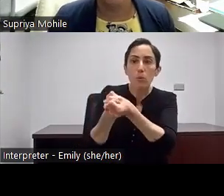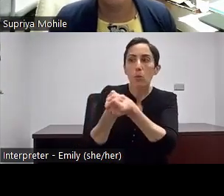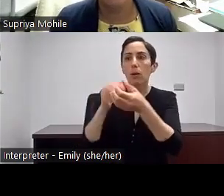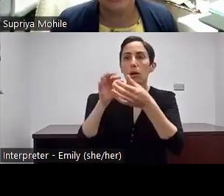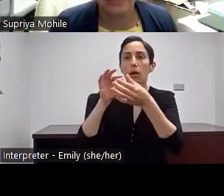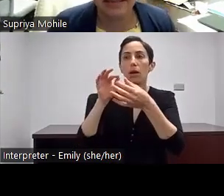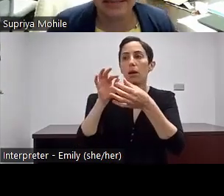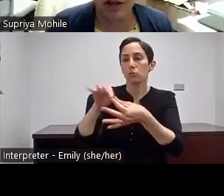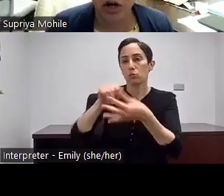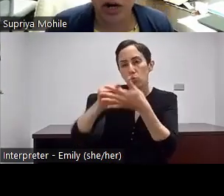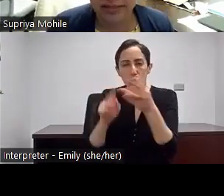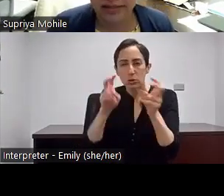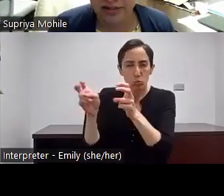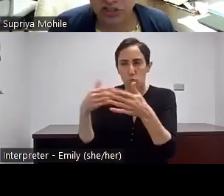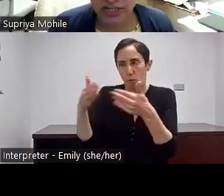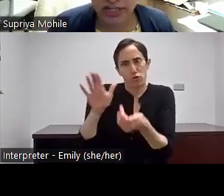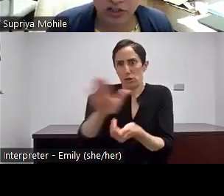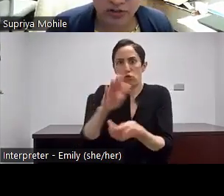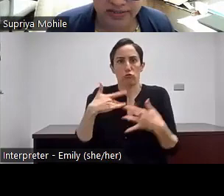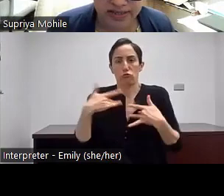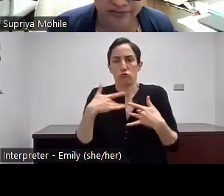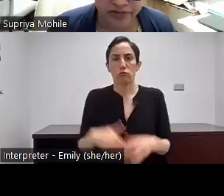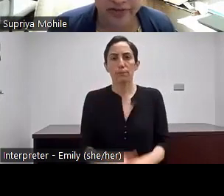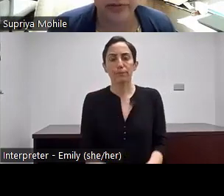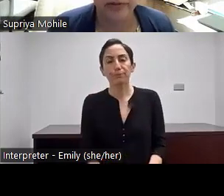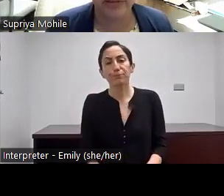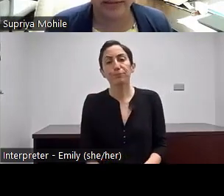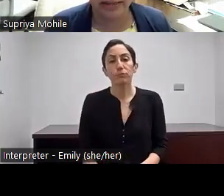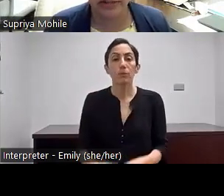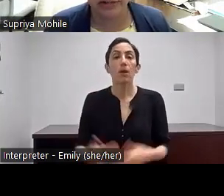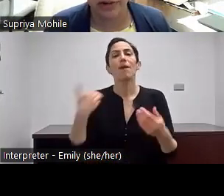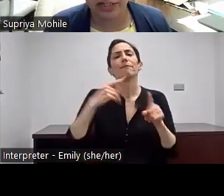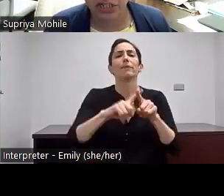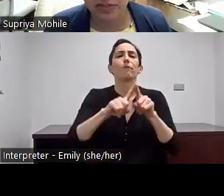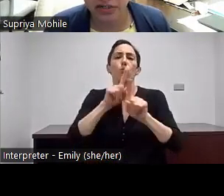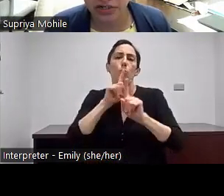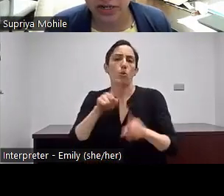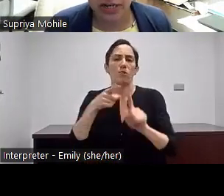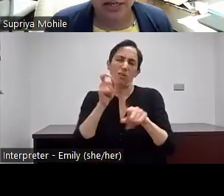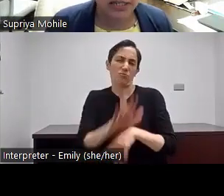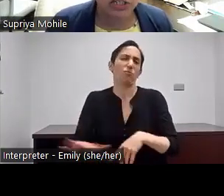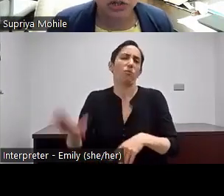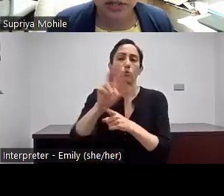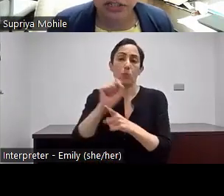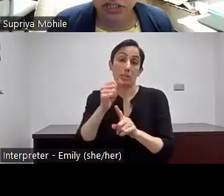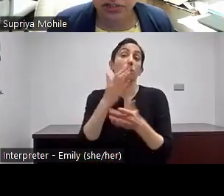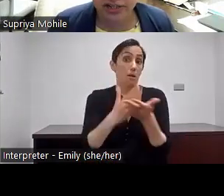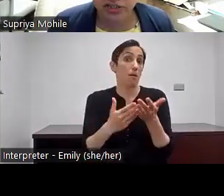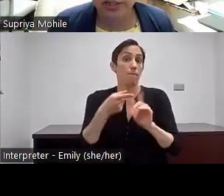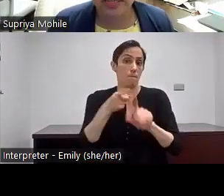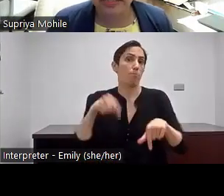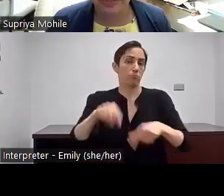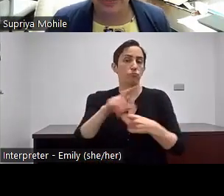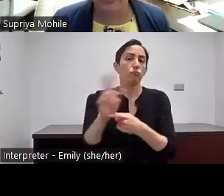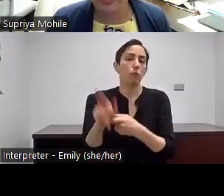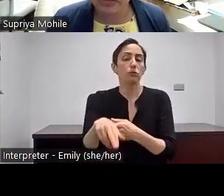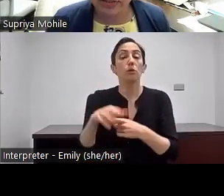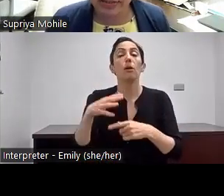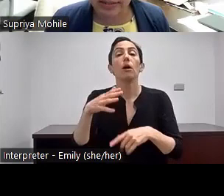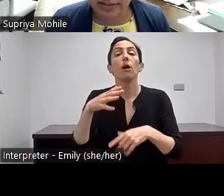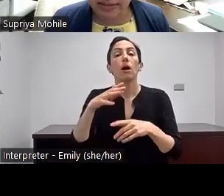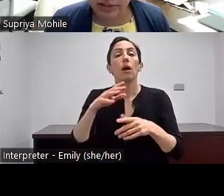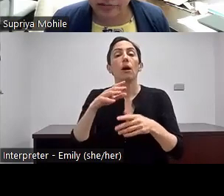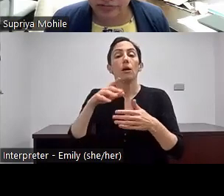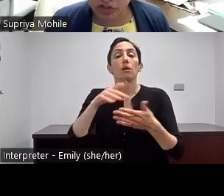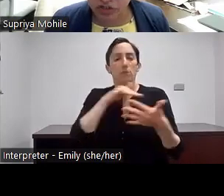There are many studies across the country, including several that we've done here in Rochester, that show that geriatric assessment can